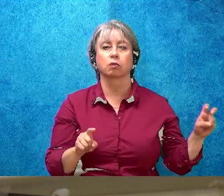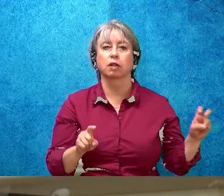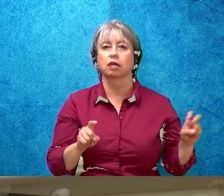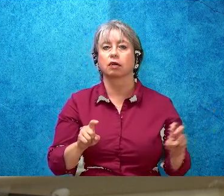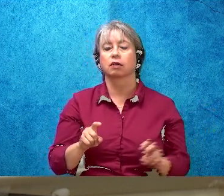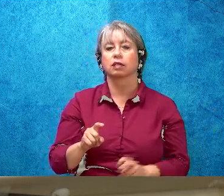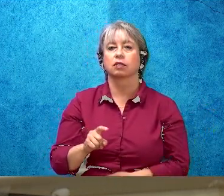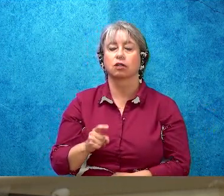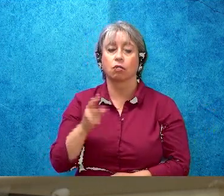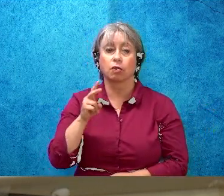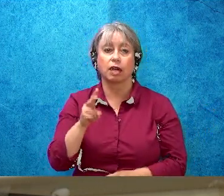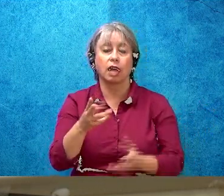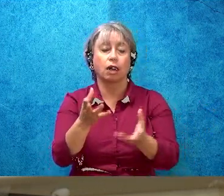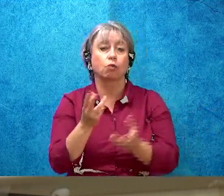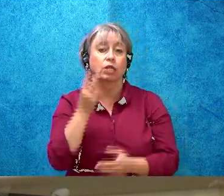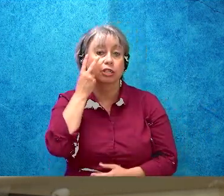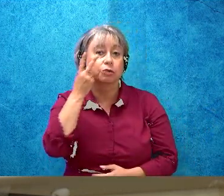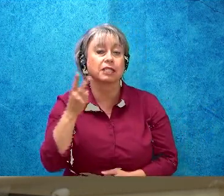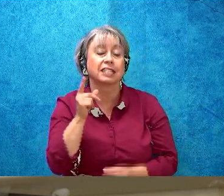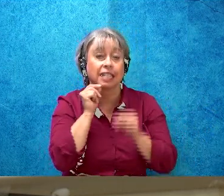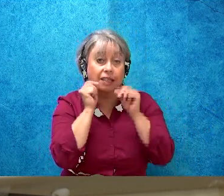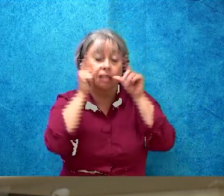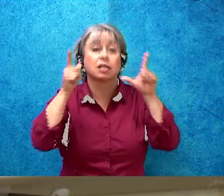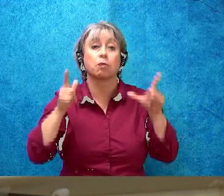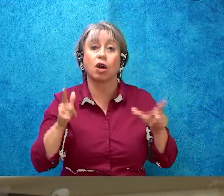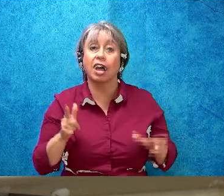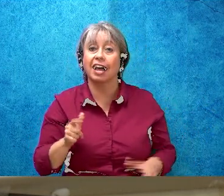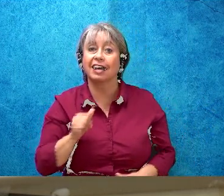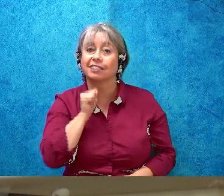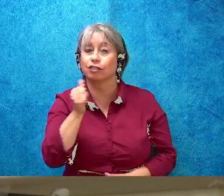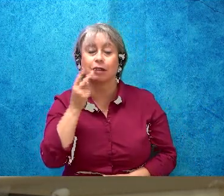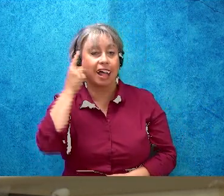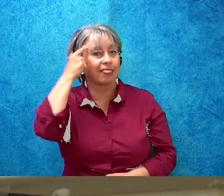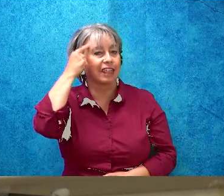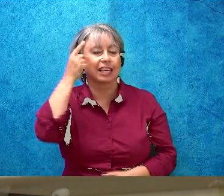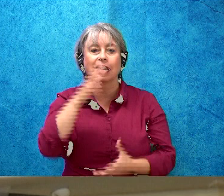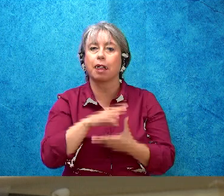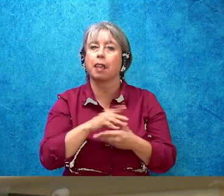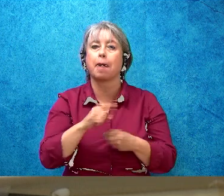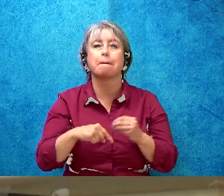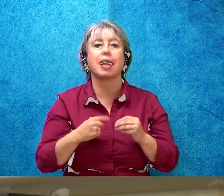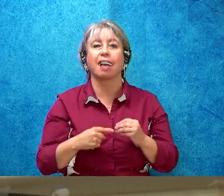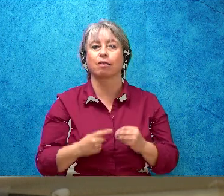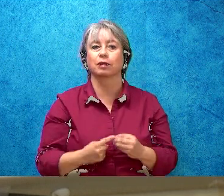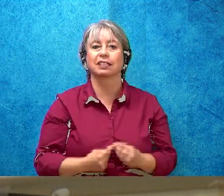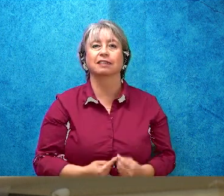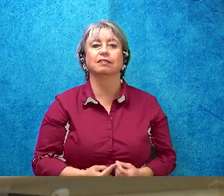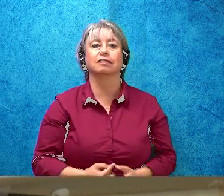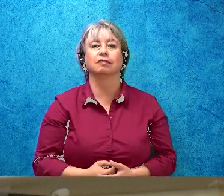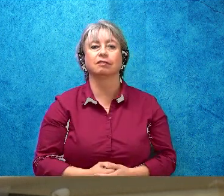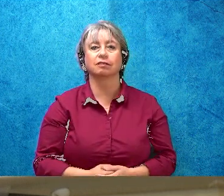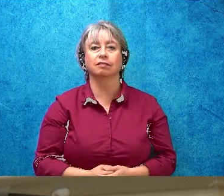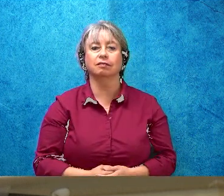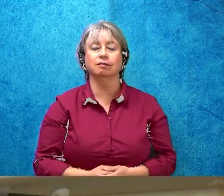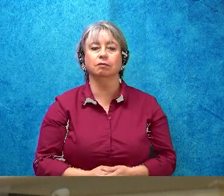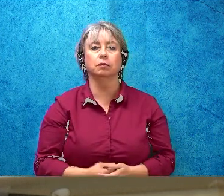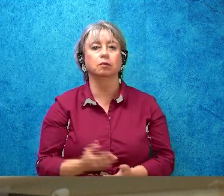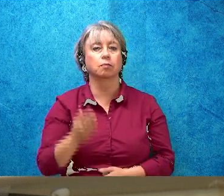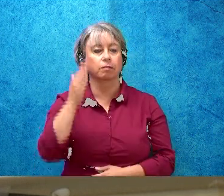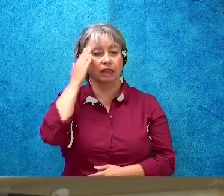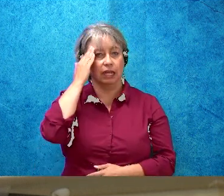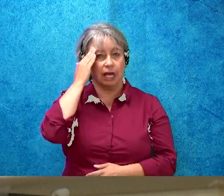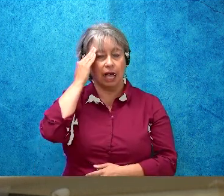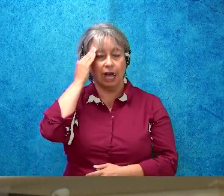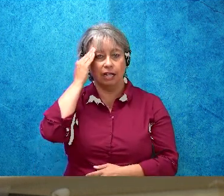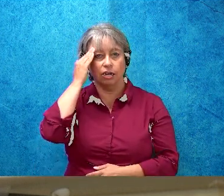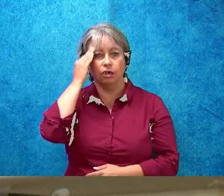see the surprise that I got for y'all of the story that you're not thinking about, okay? So think about that. I know you might be thinking